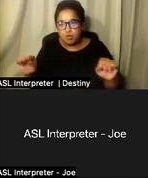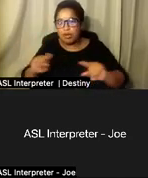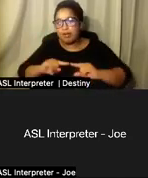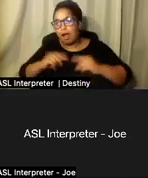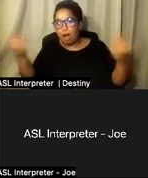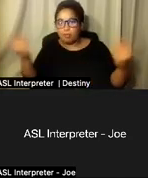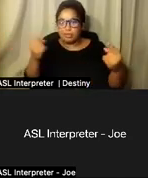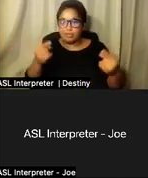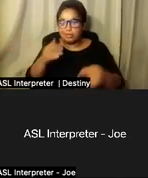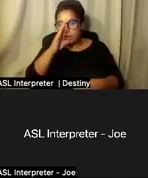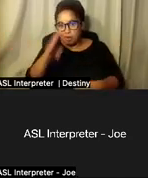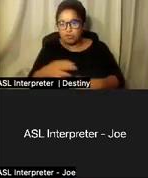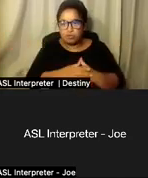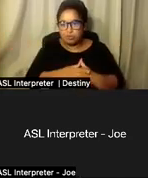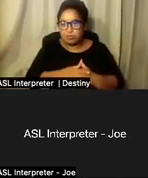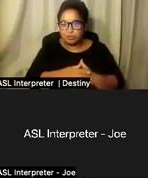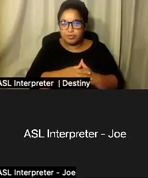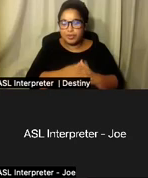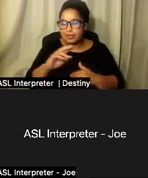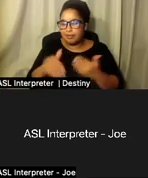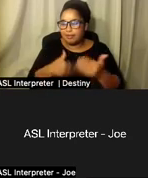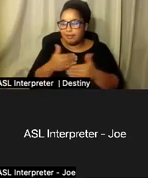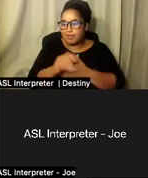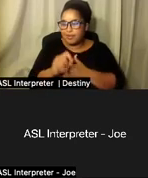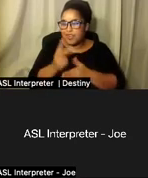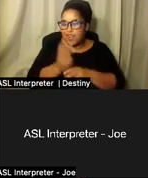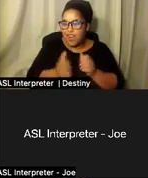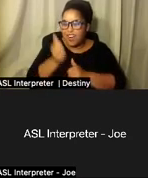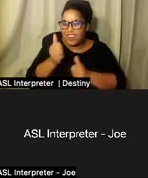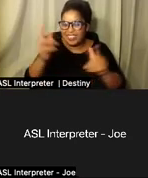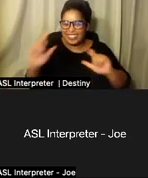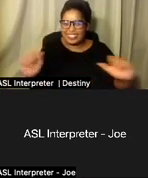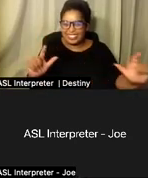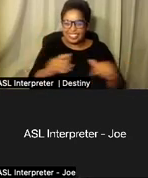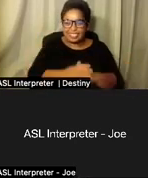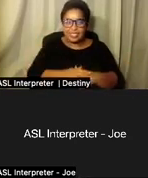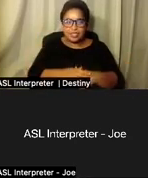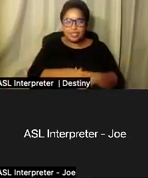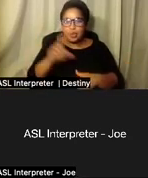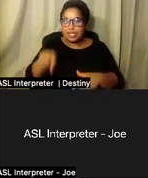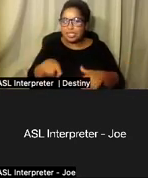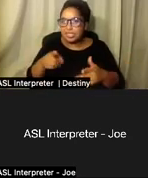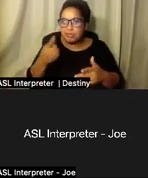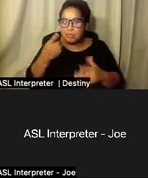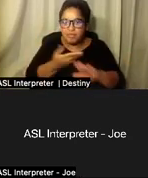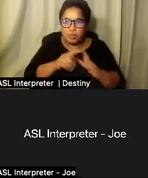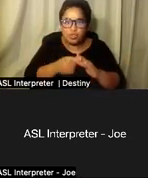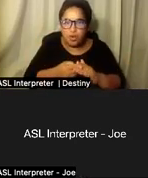I'm gonna make this next question harder, I'm sure. So let's go to the next slide. What do we even need to get started here?